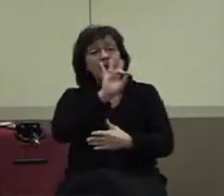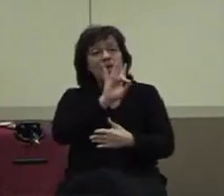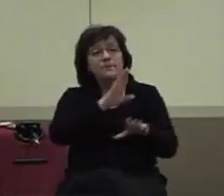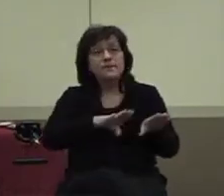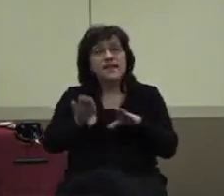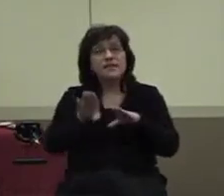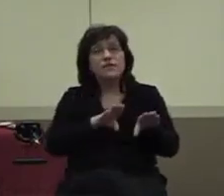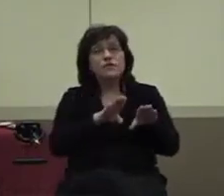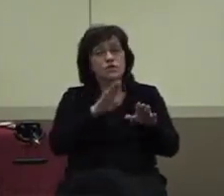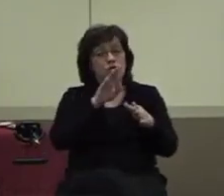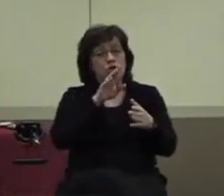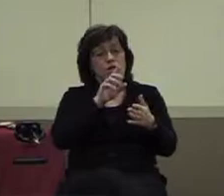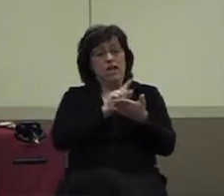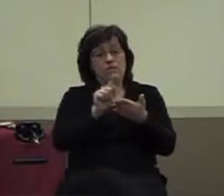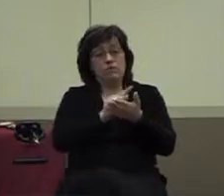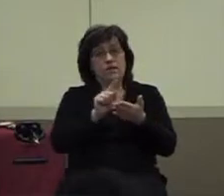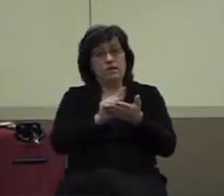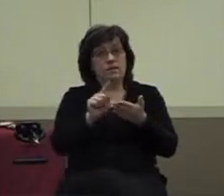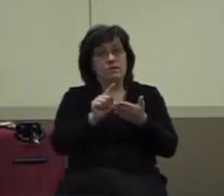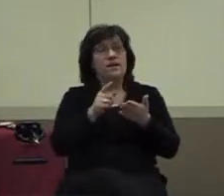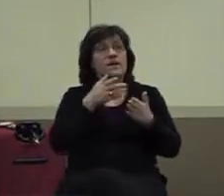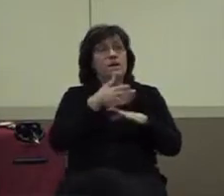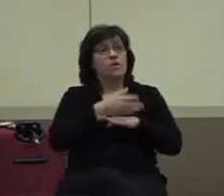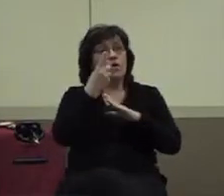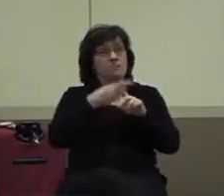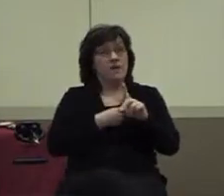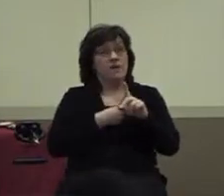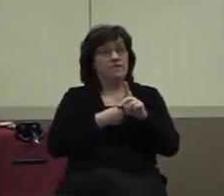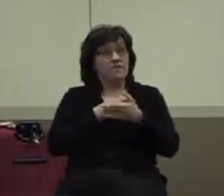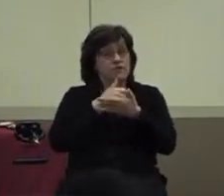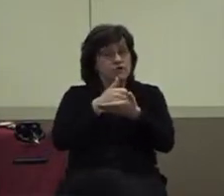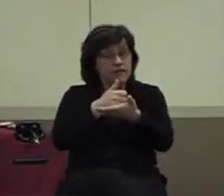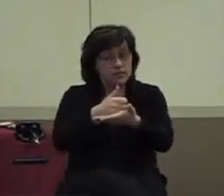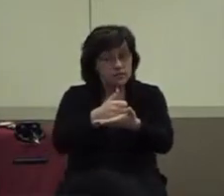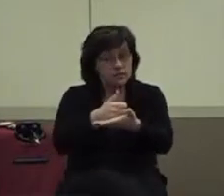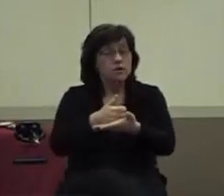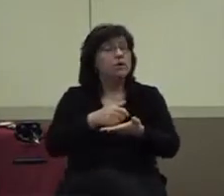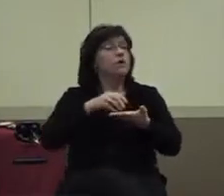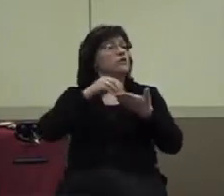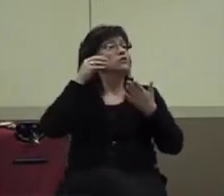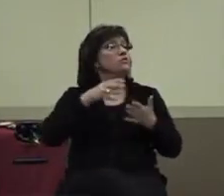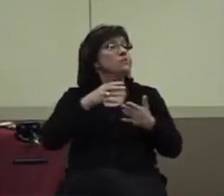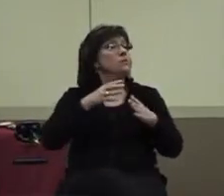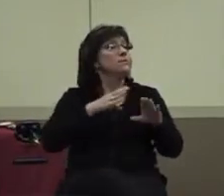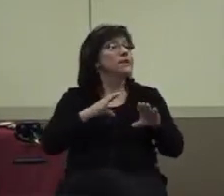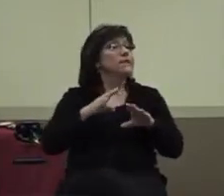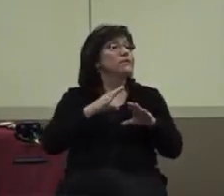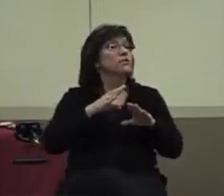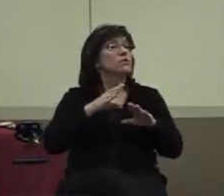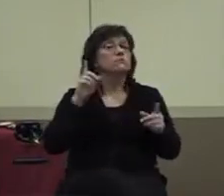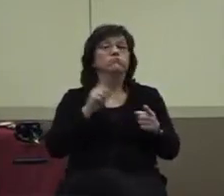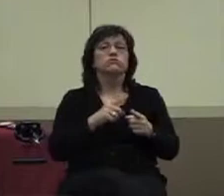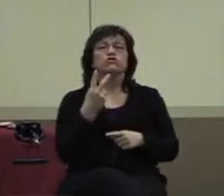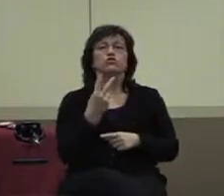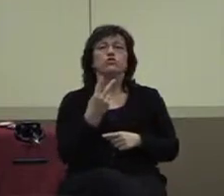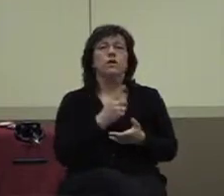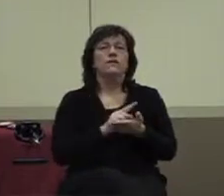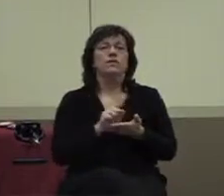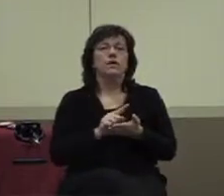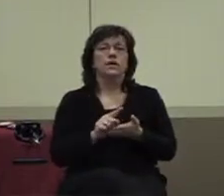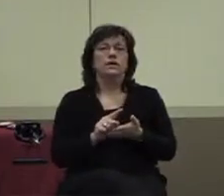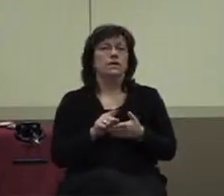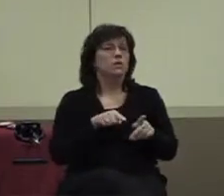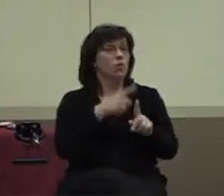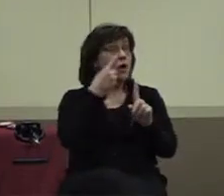After 1 month of intervention, the student behavior was 2 per week in 1 month of